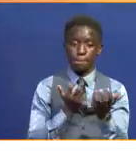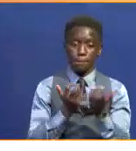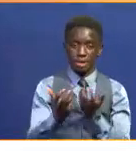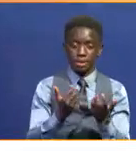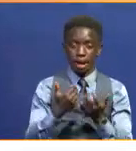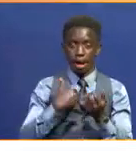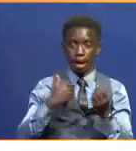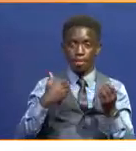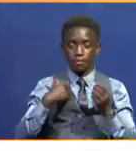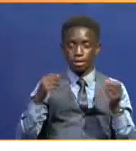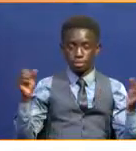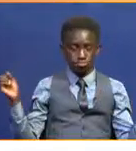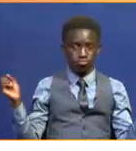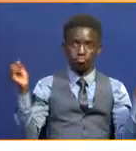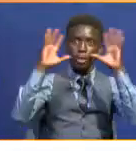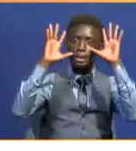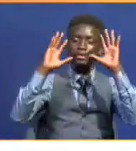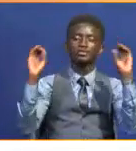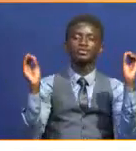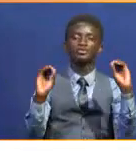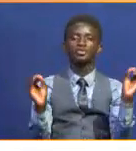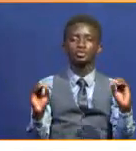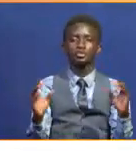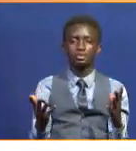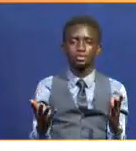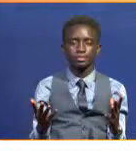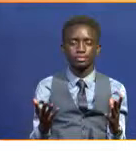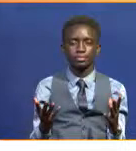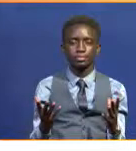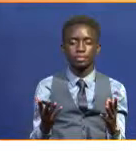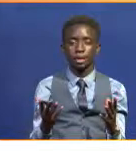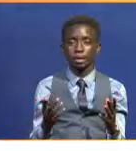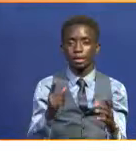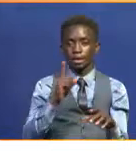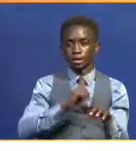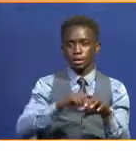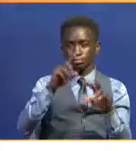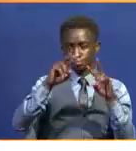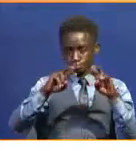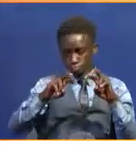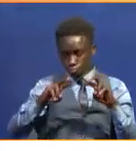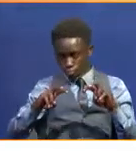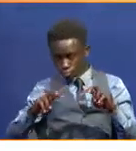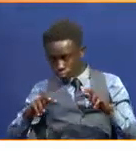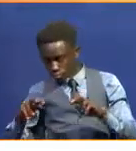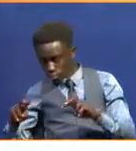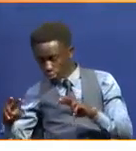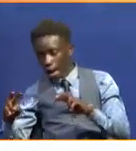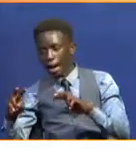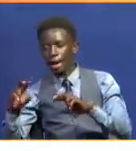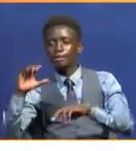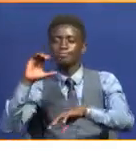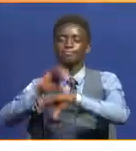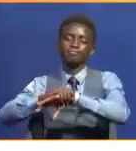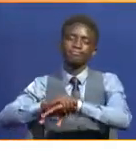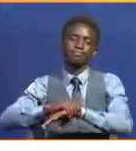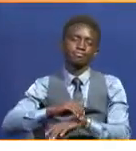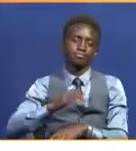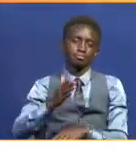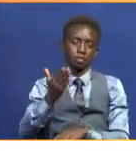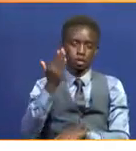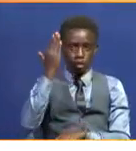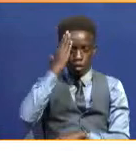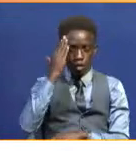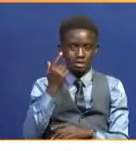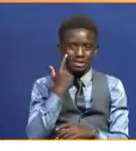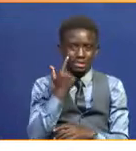investing. Most of these things, once you check behind the curtain, you can see the mechanics of how everything